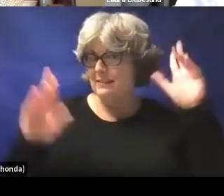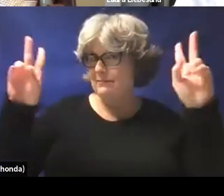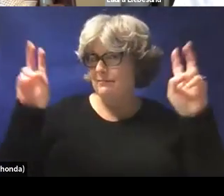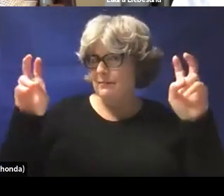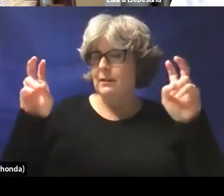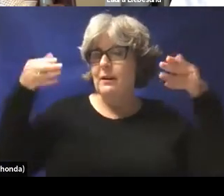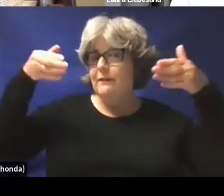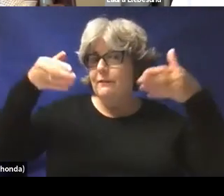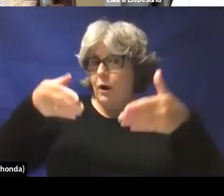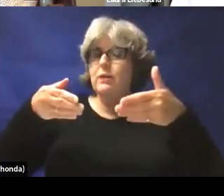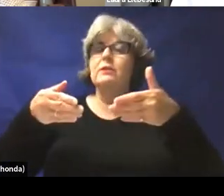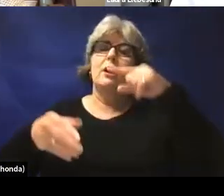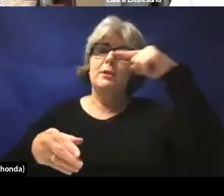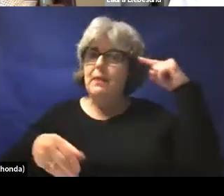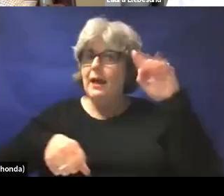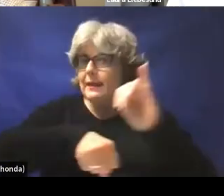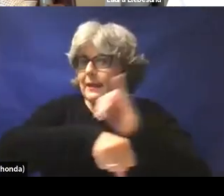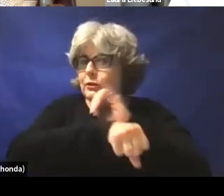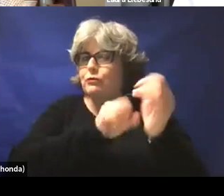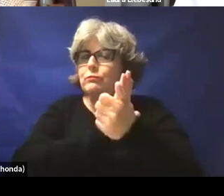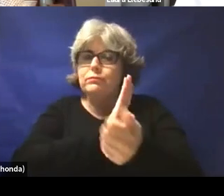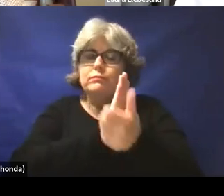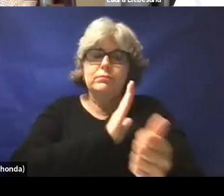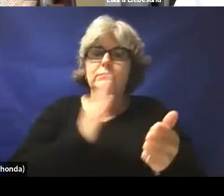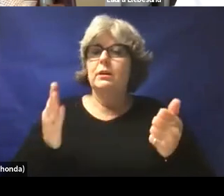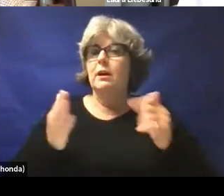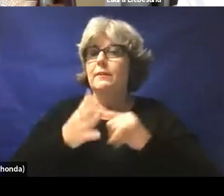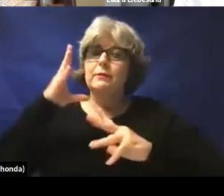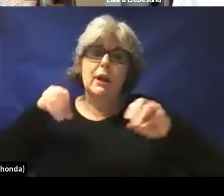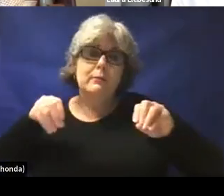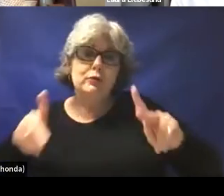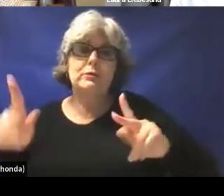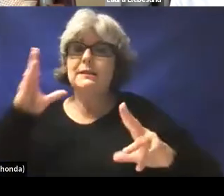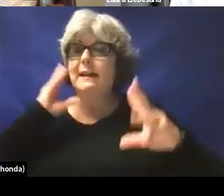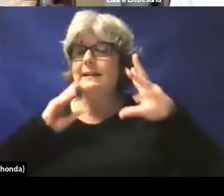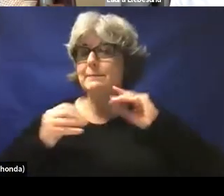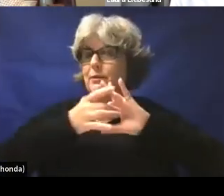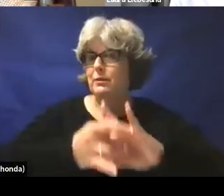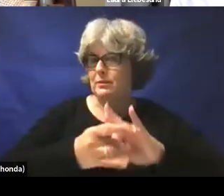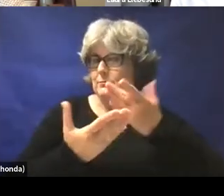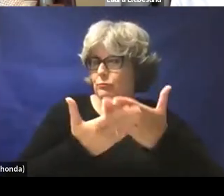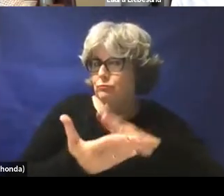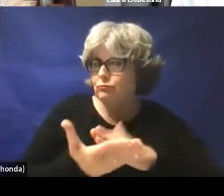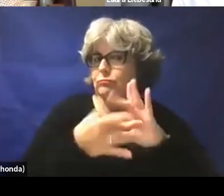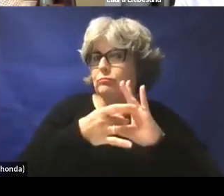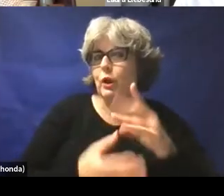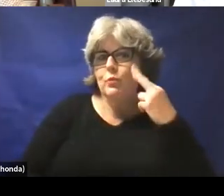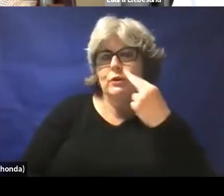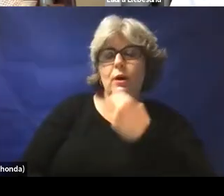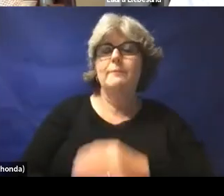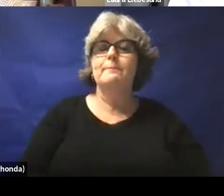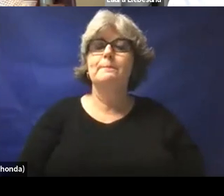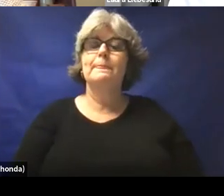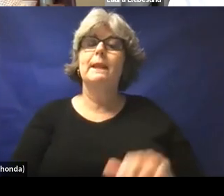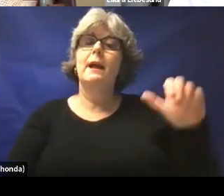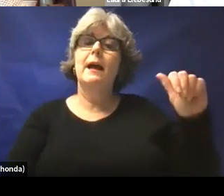Black culinary talent in the industry and those opportunities and experiences. And in addition to Andra, we also